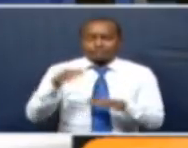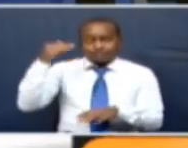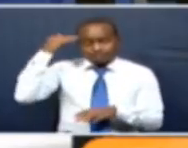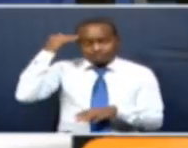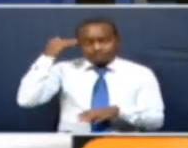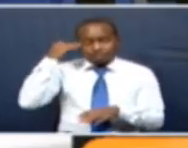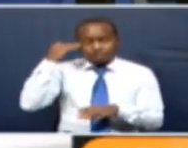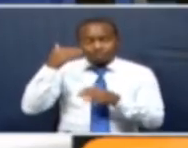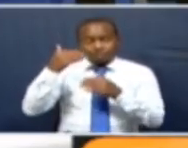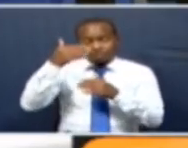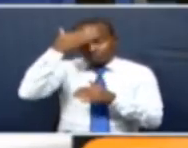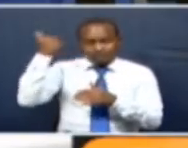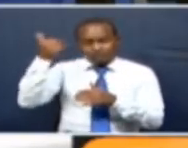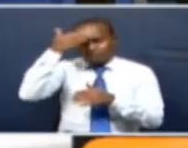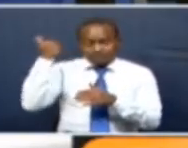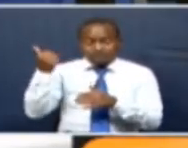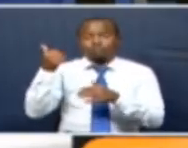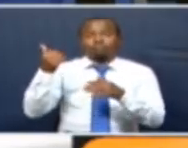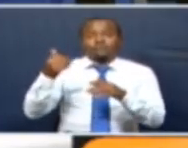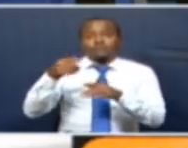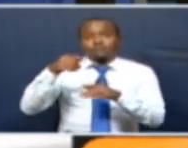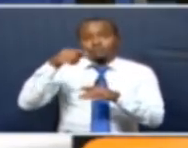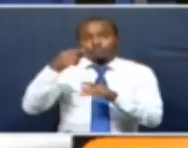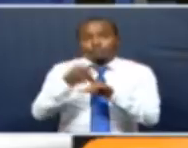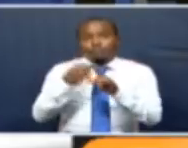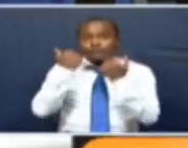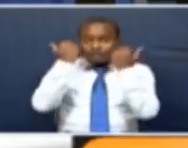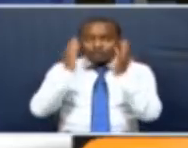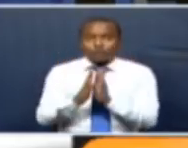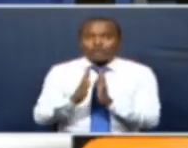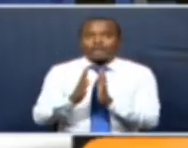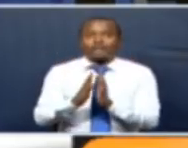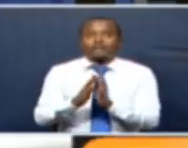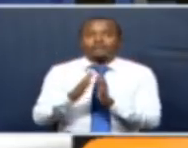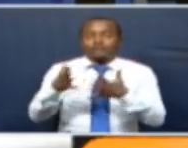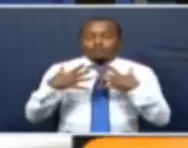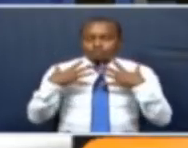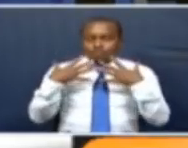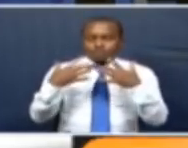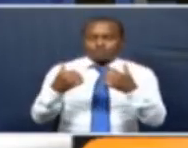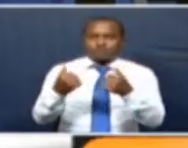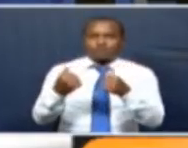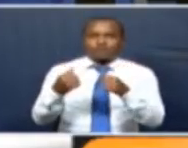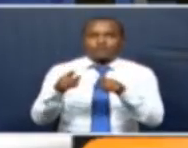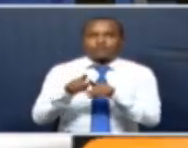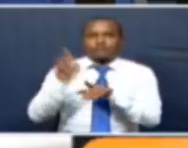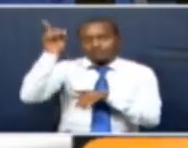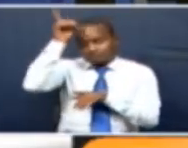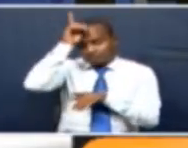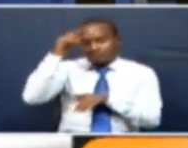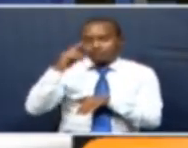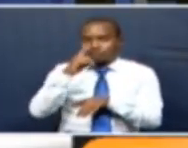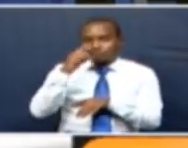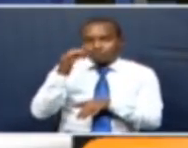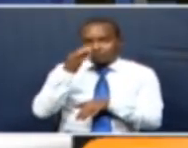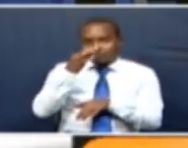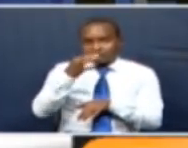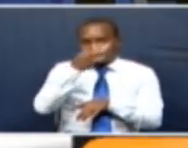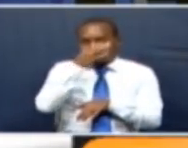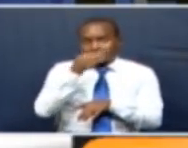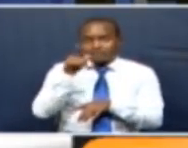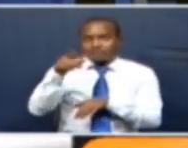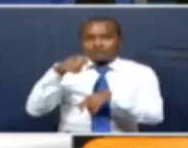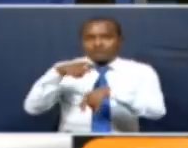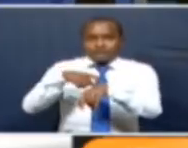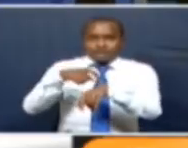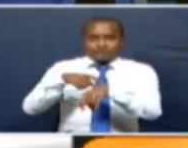to injuries to his head, according to the lawyer, currently recuperating well at his rural home in Nyeri. This comes at a